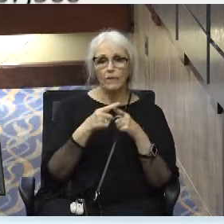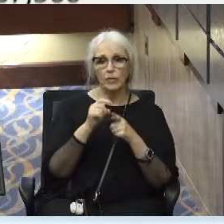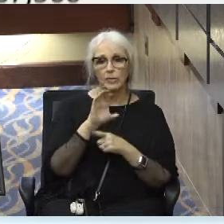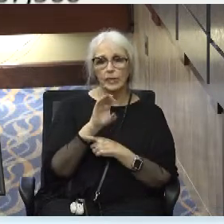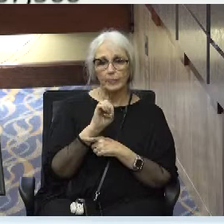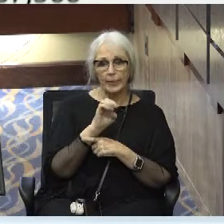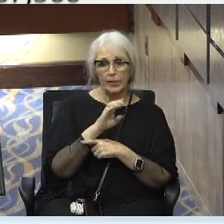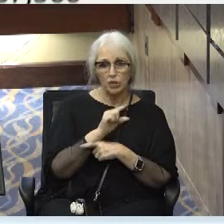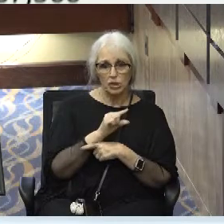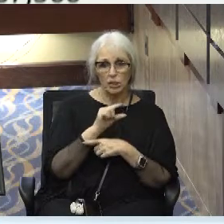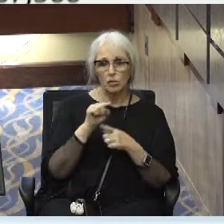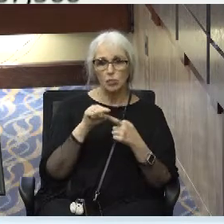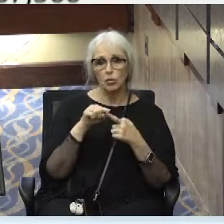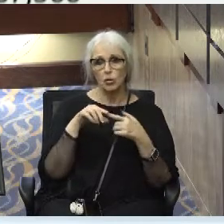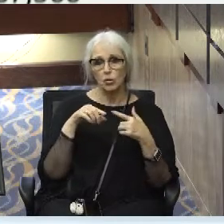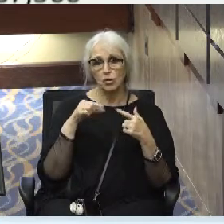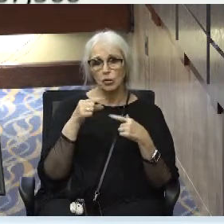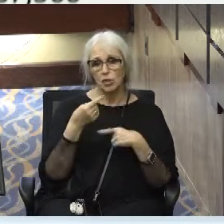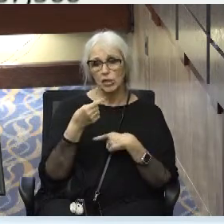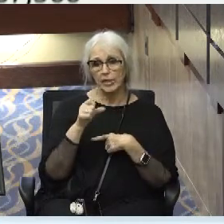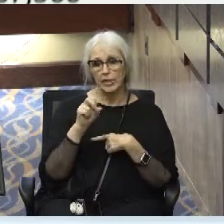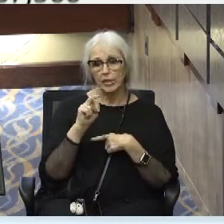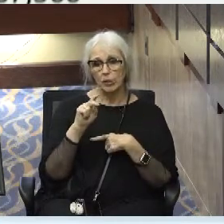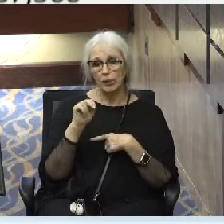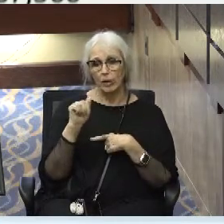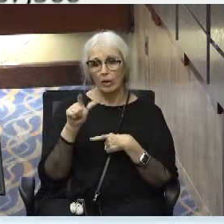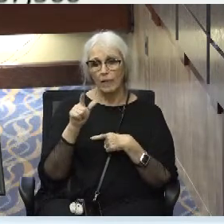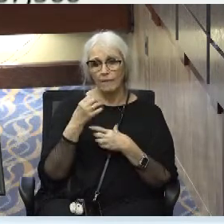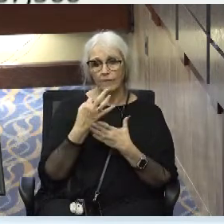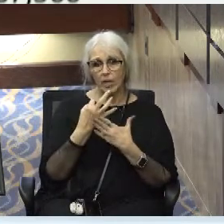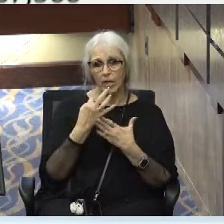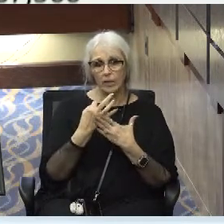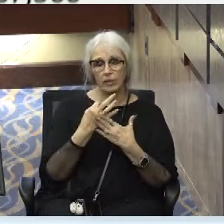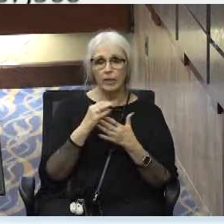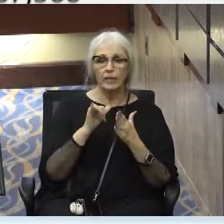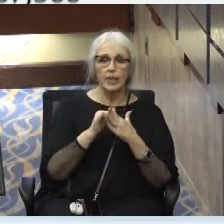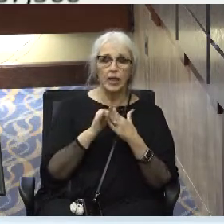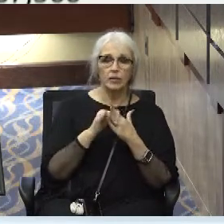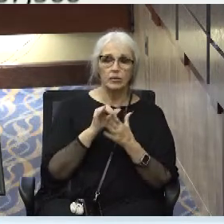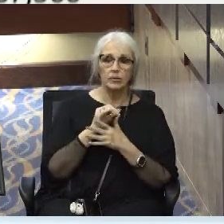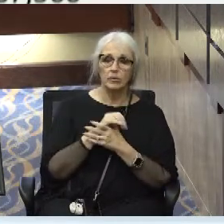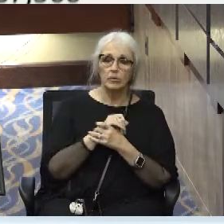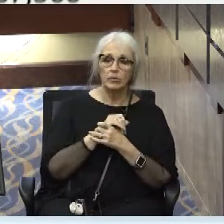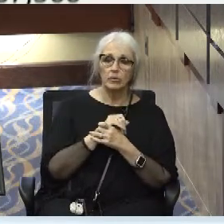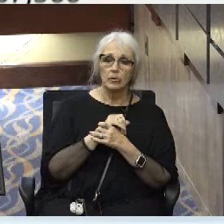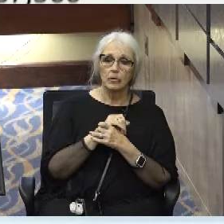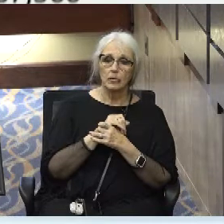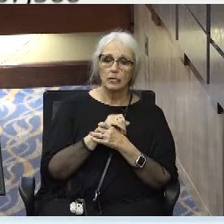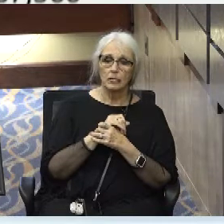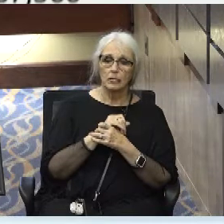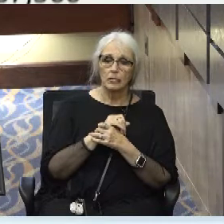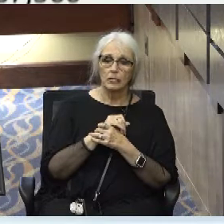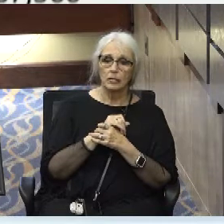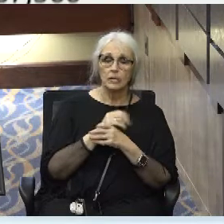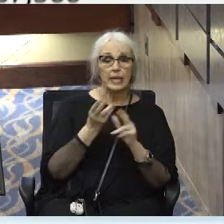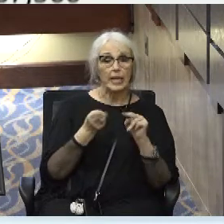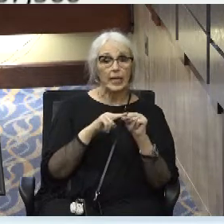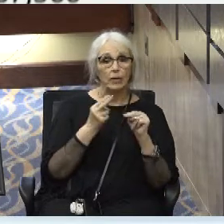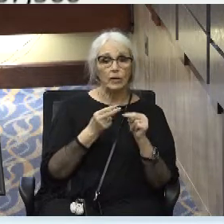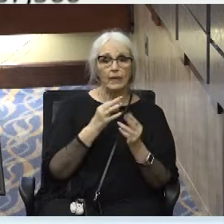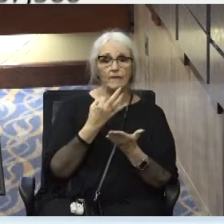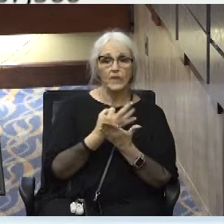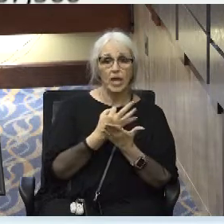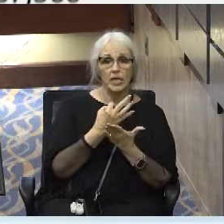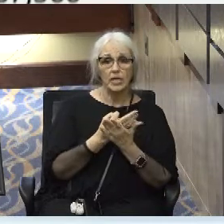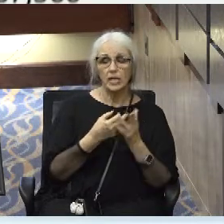the general fund. Programs recommended for funding include roof repair, which, while there is an increase in funding,